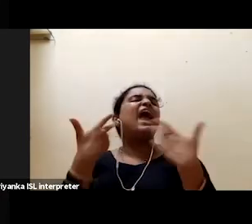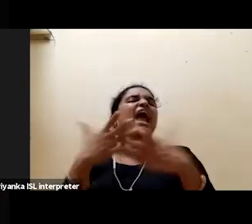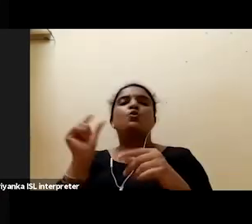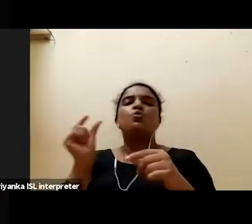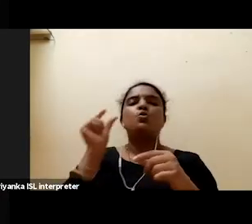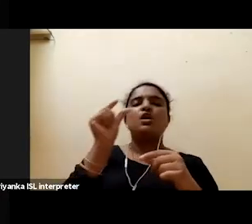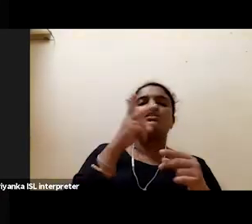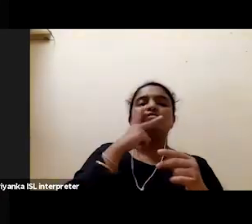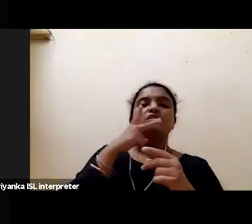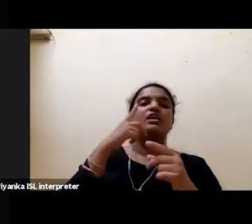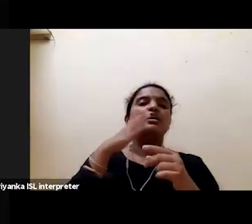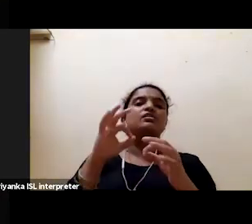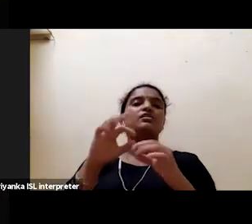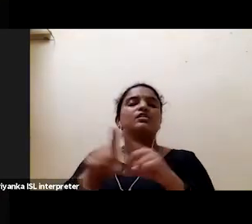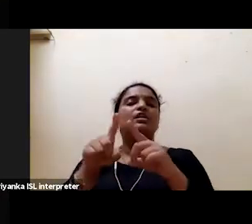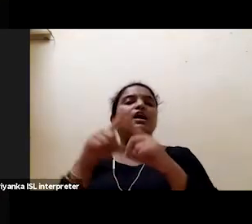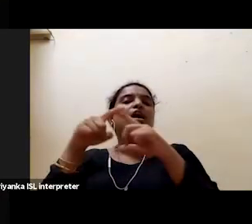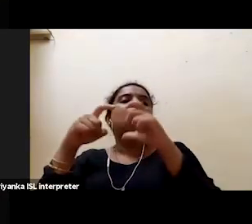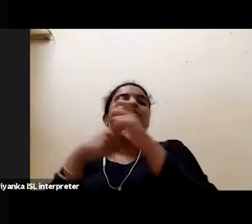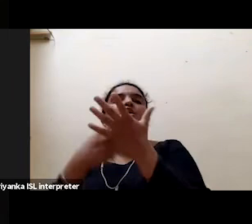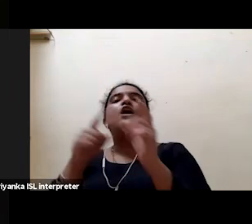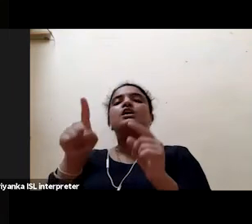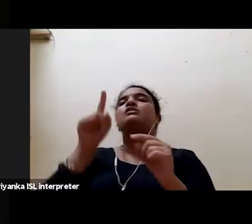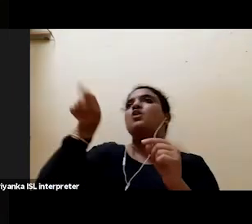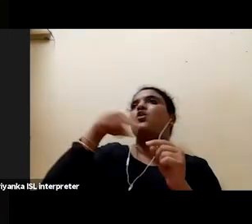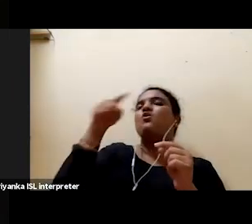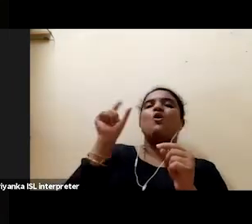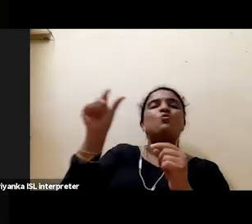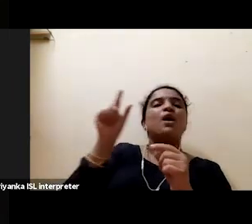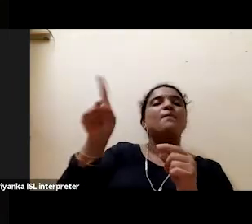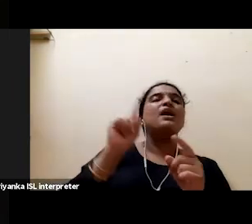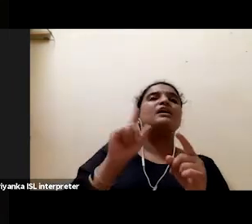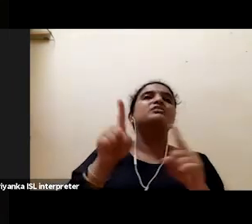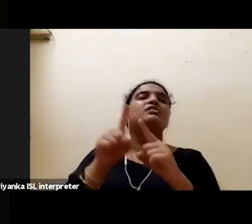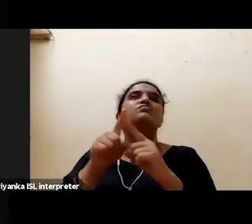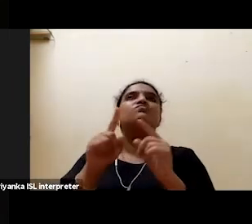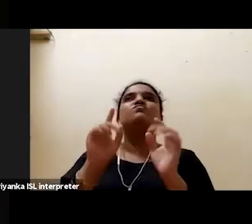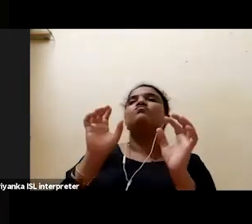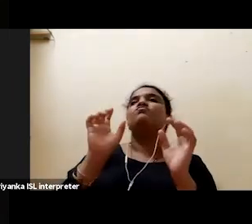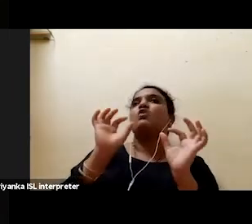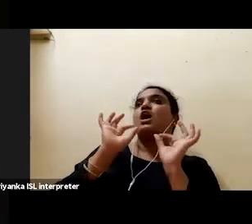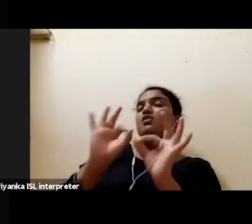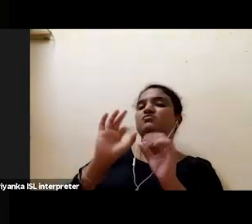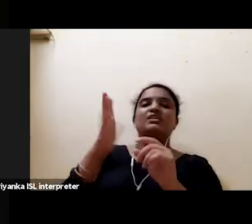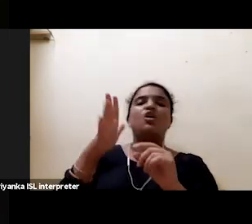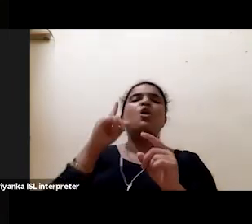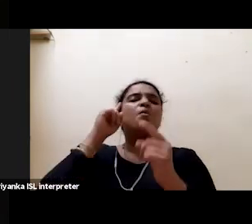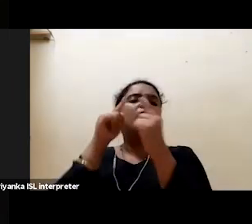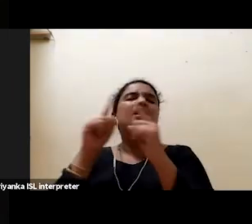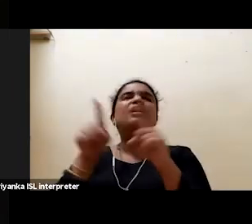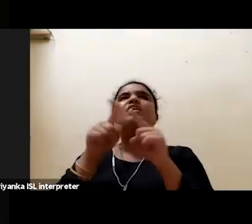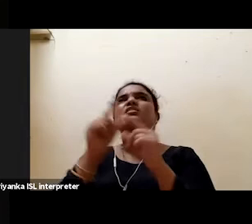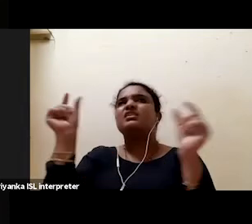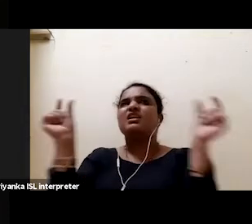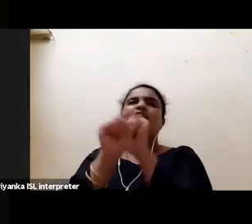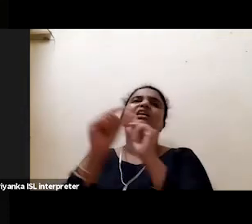hunt for in a thesaurus is the wrong word. There are no exceptions to this rule. So don't think that by substituting a